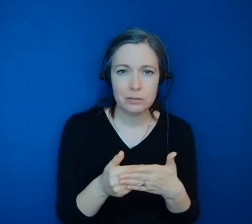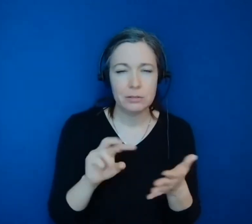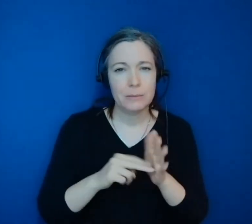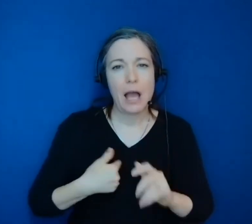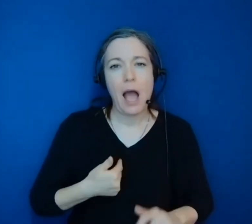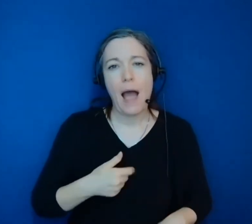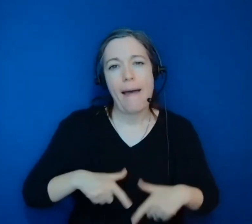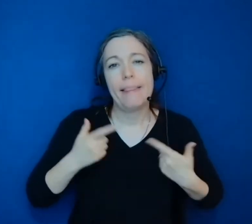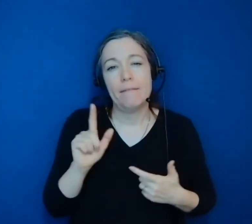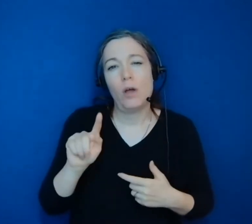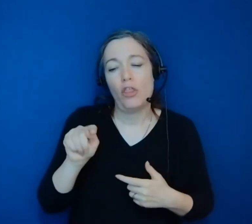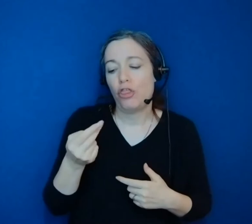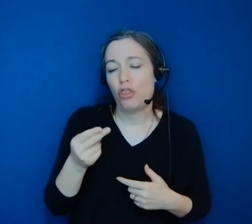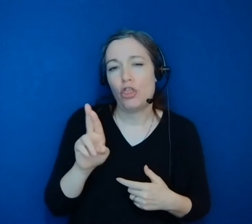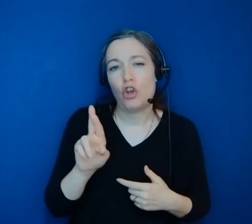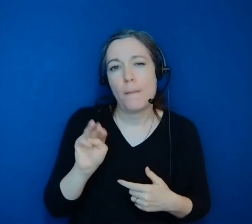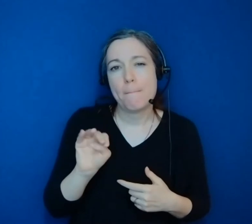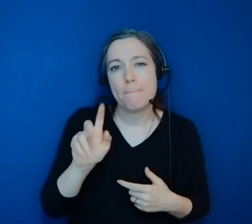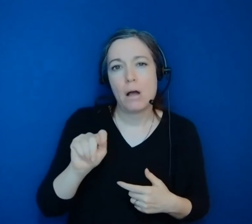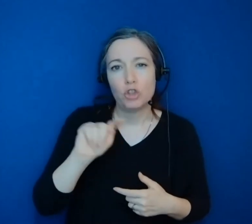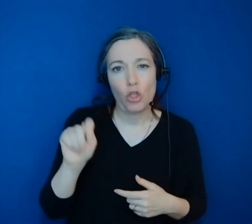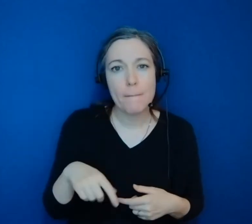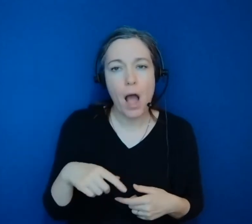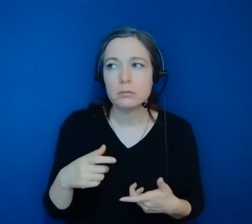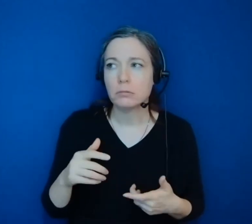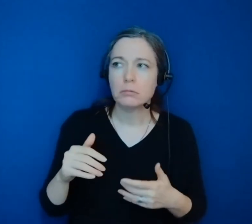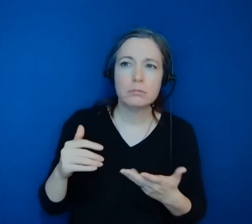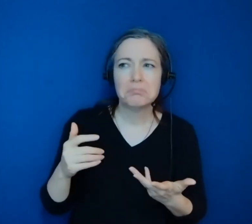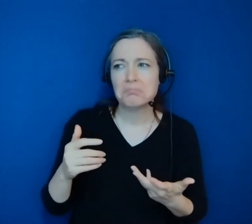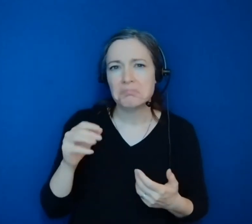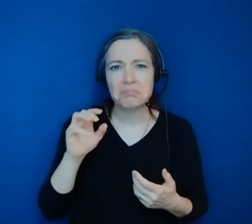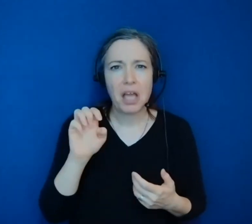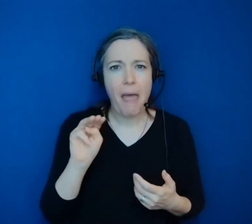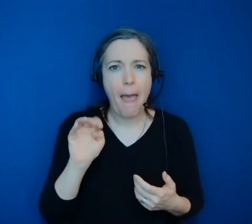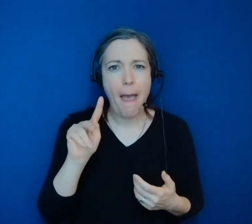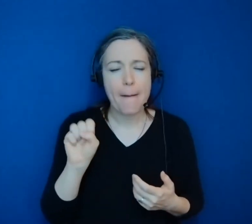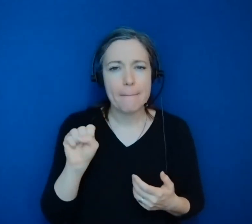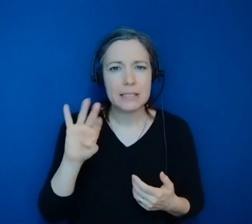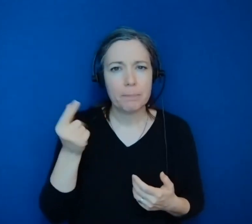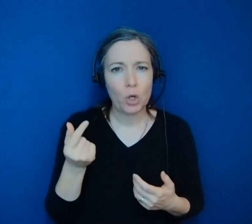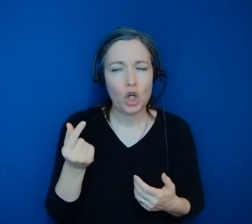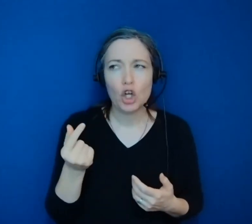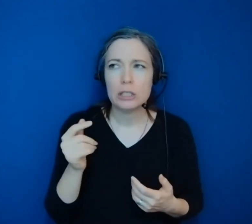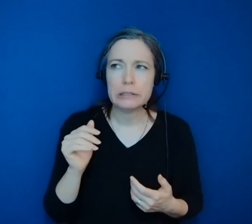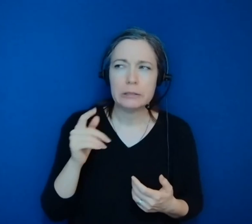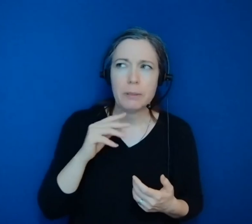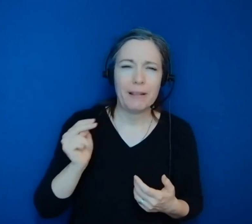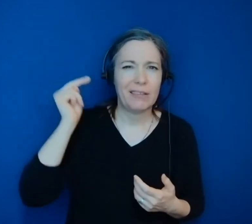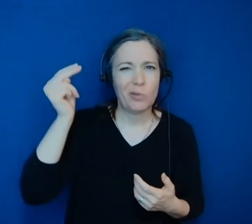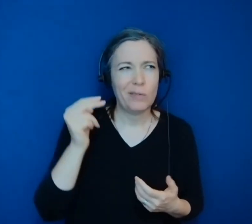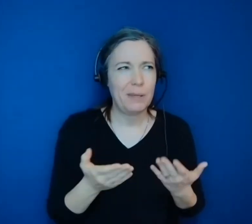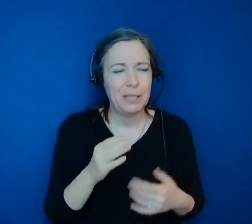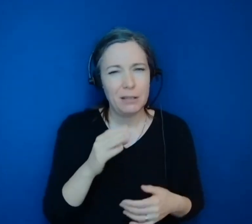Thormont so. Um, probably up in Emmitsburg is probably the fall this away from like Frederick County will be unless you're like in Brunswick